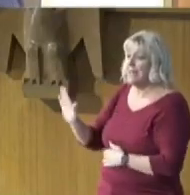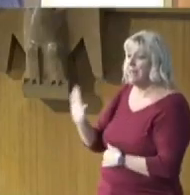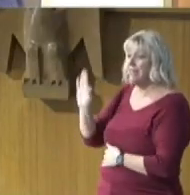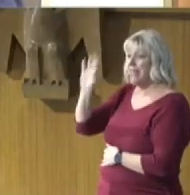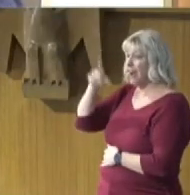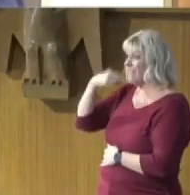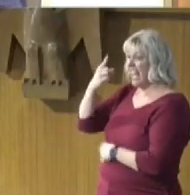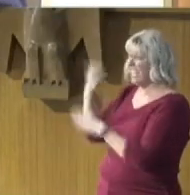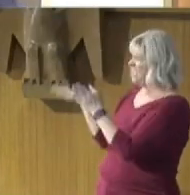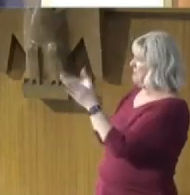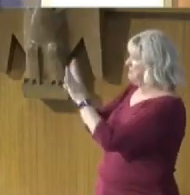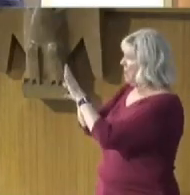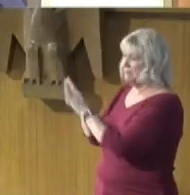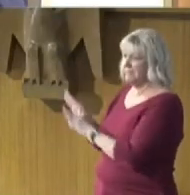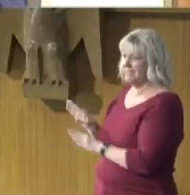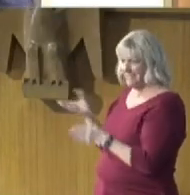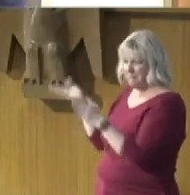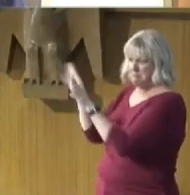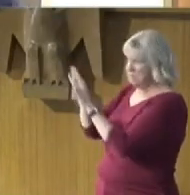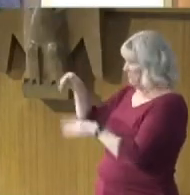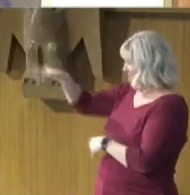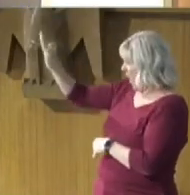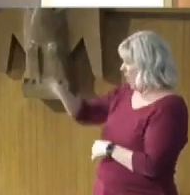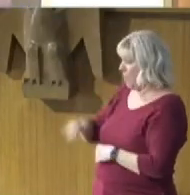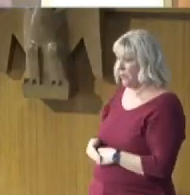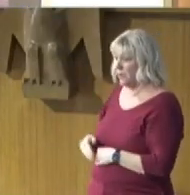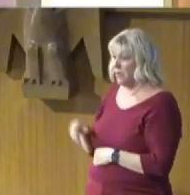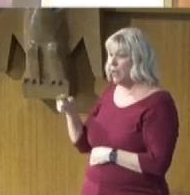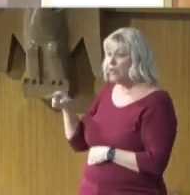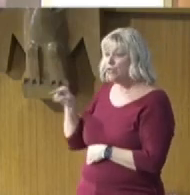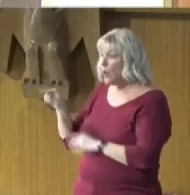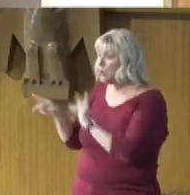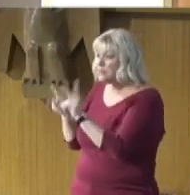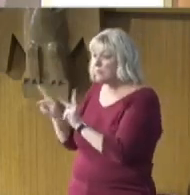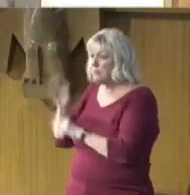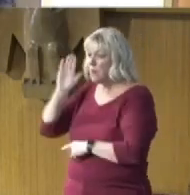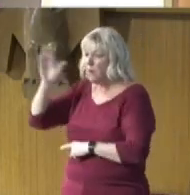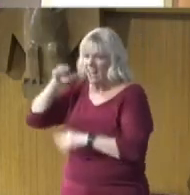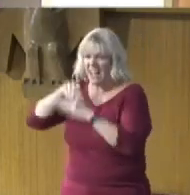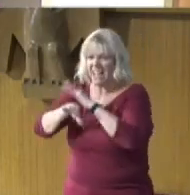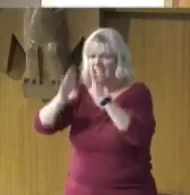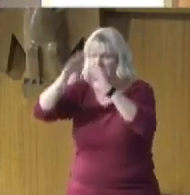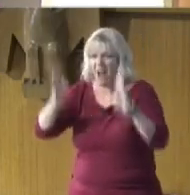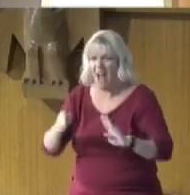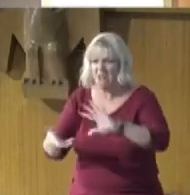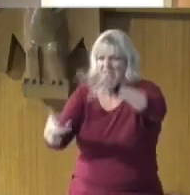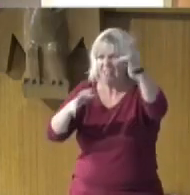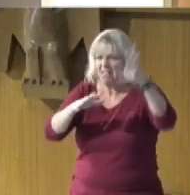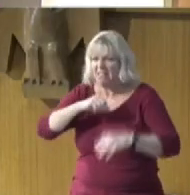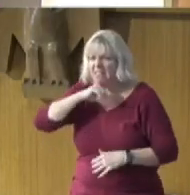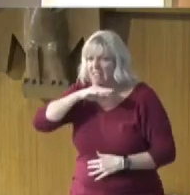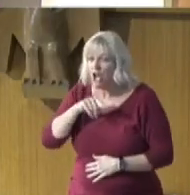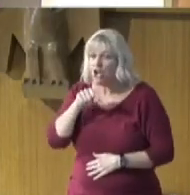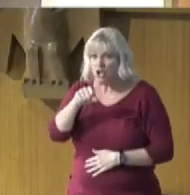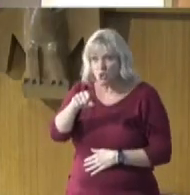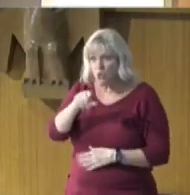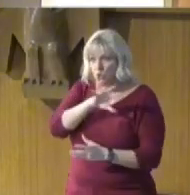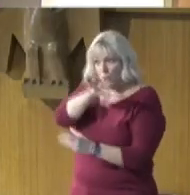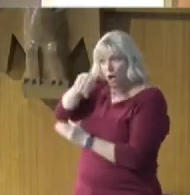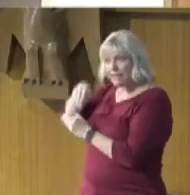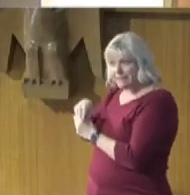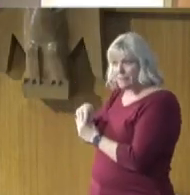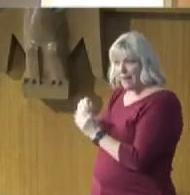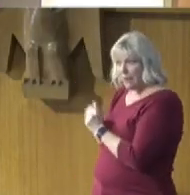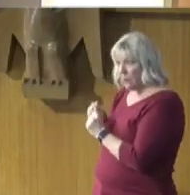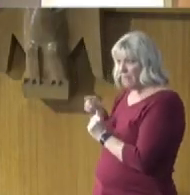face. These Gnostics will contaminate your house, and you are actually participating in their heresy if